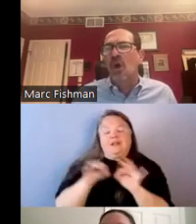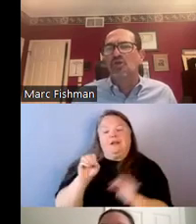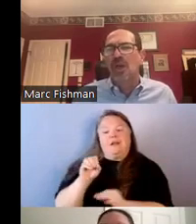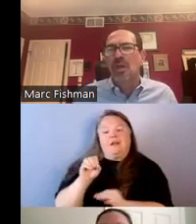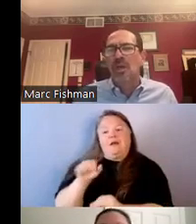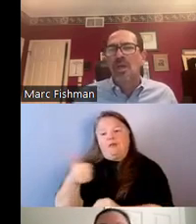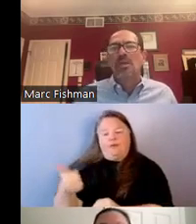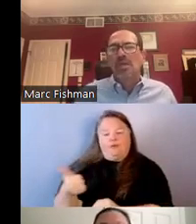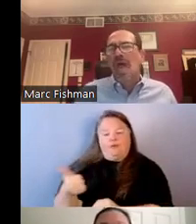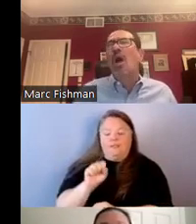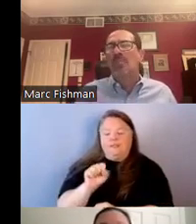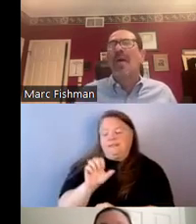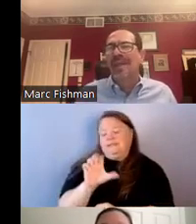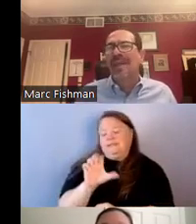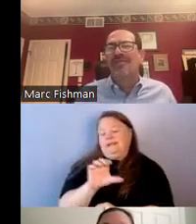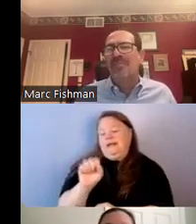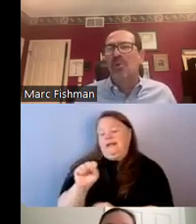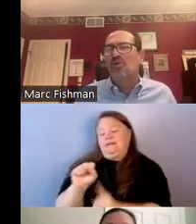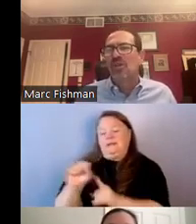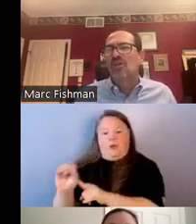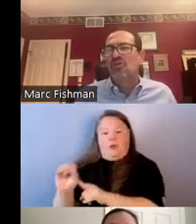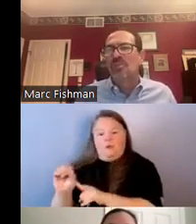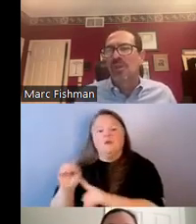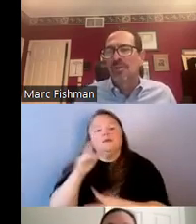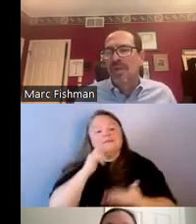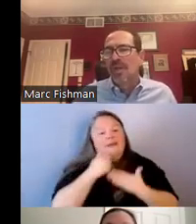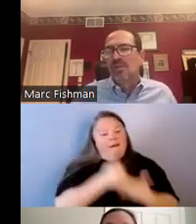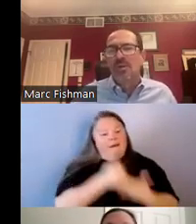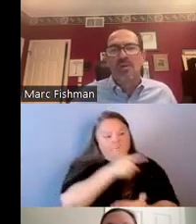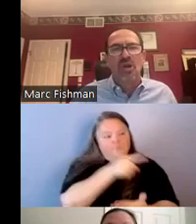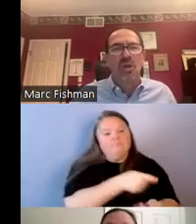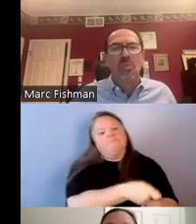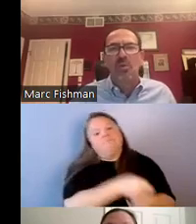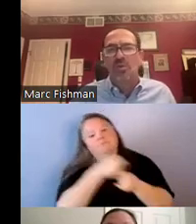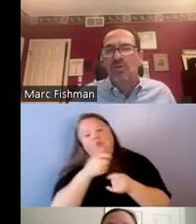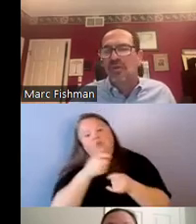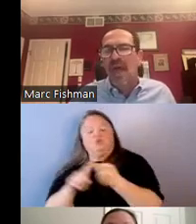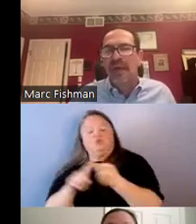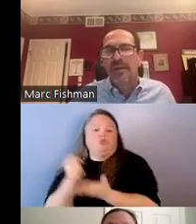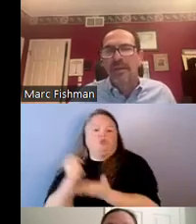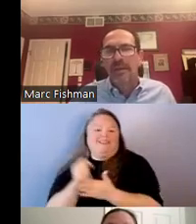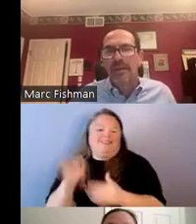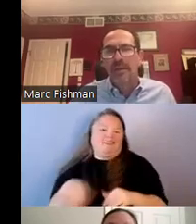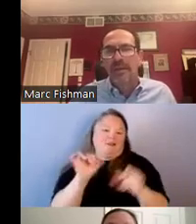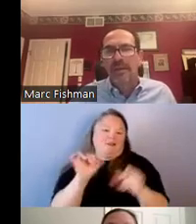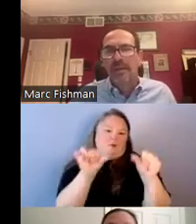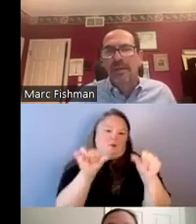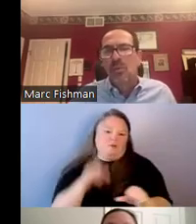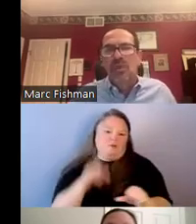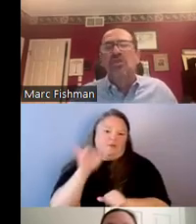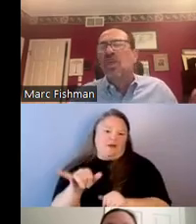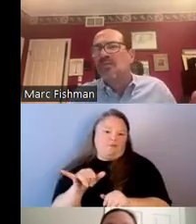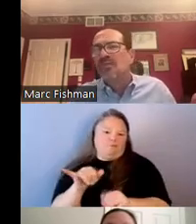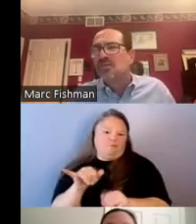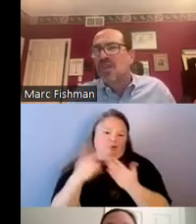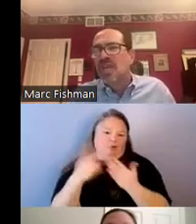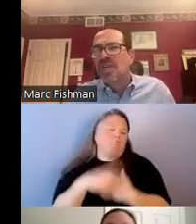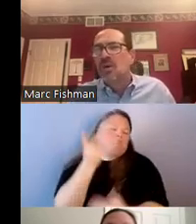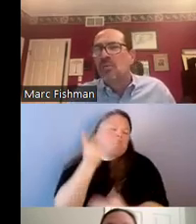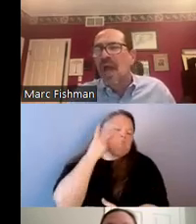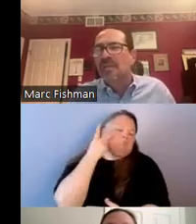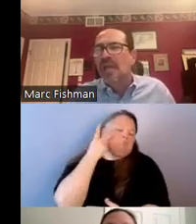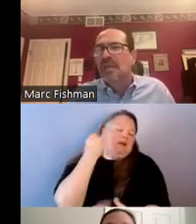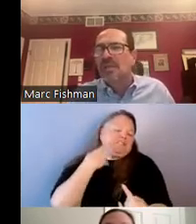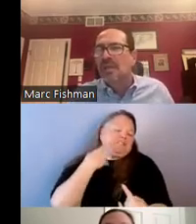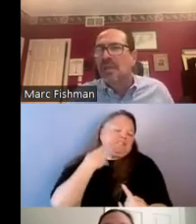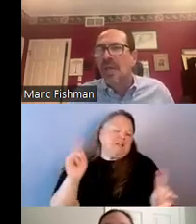use family coaching to help them get that person into treatment. So here's our little poster for that. We'll see if this is